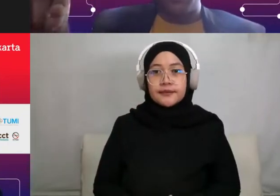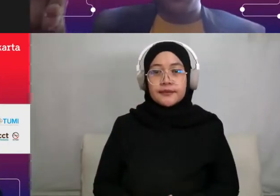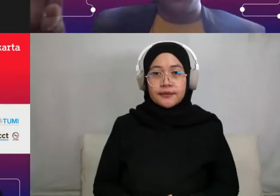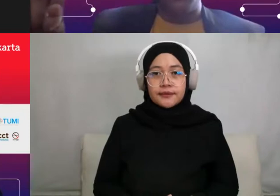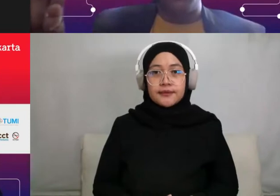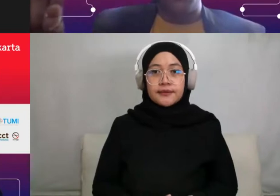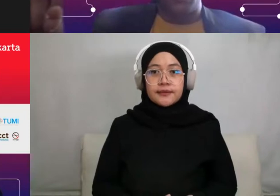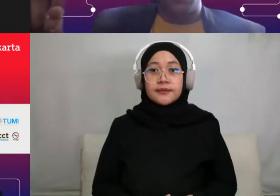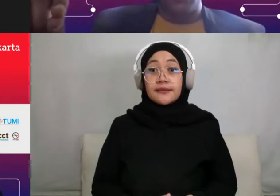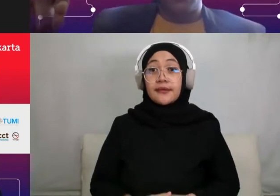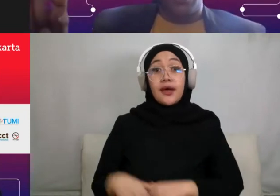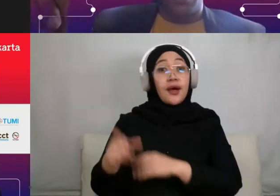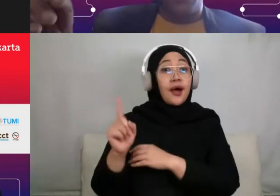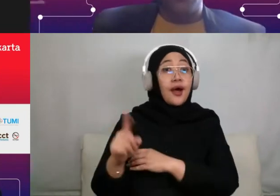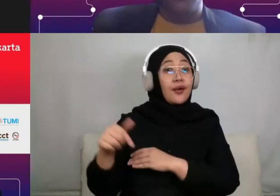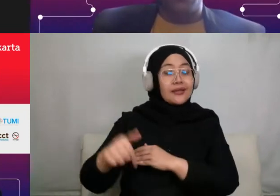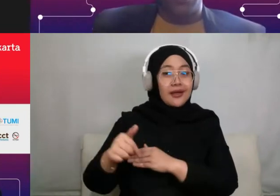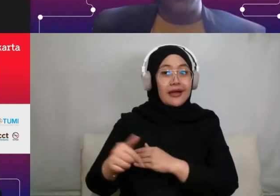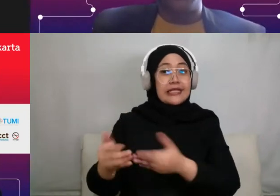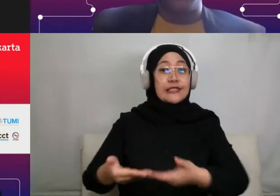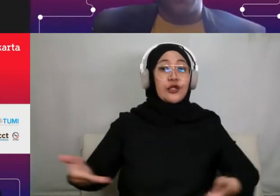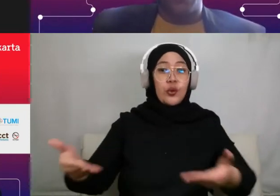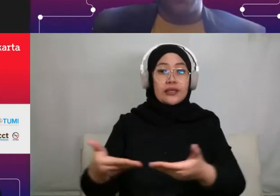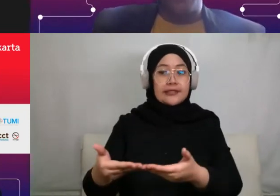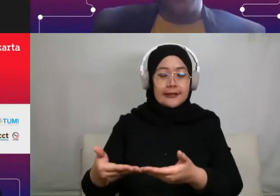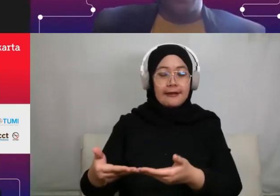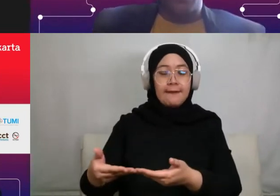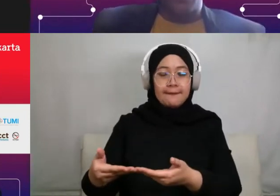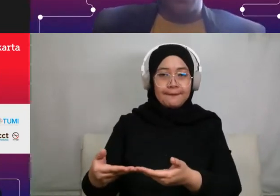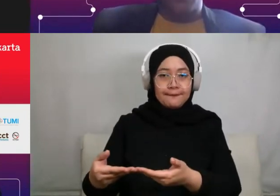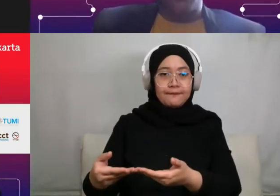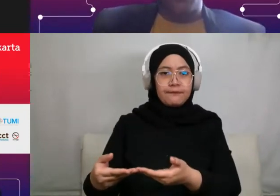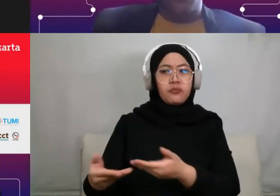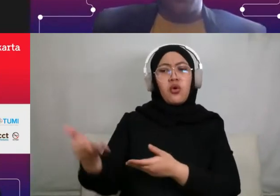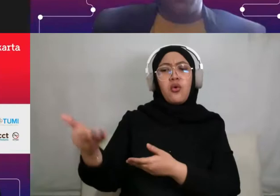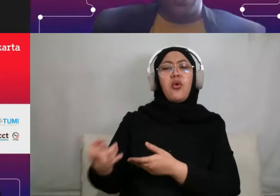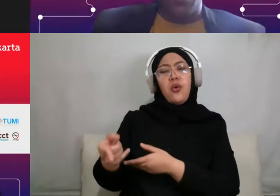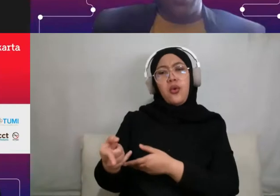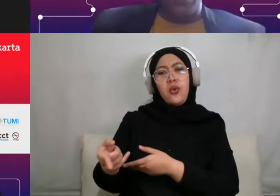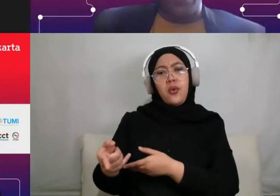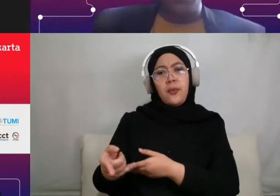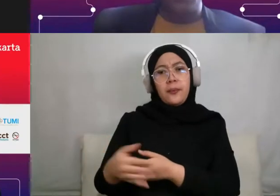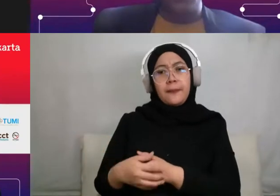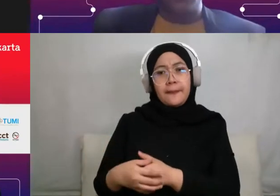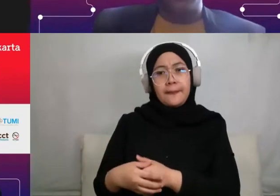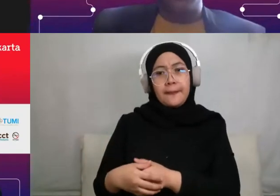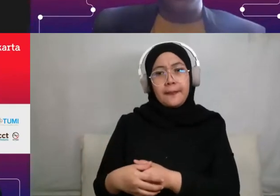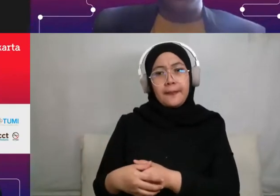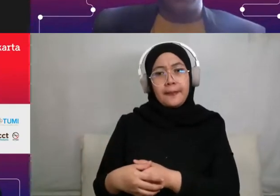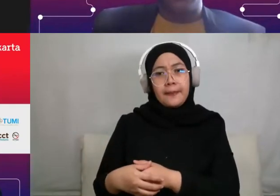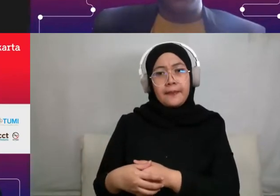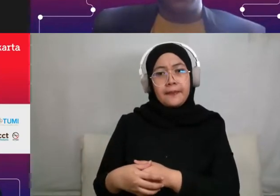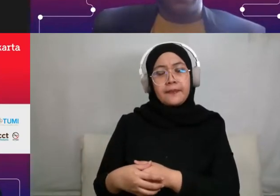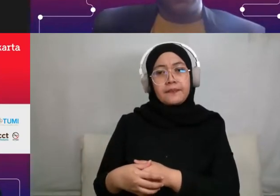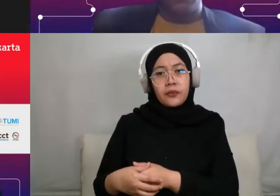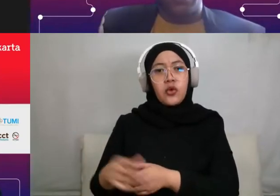within GVW load, their revenues will further come down. So for government agencies,